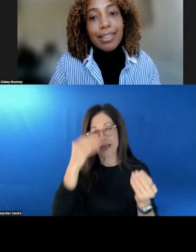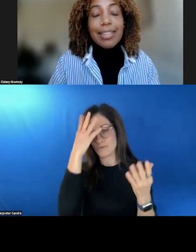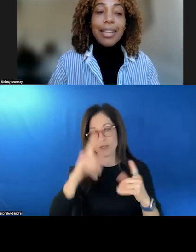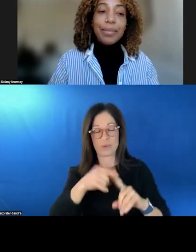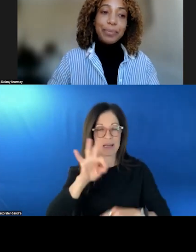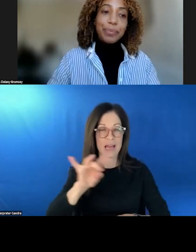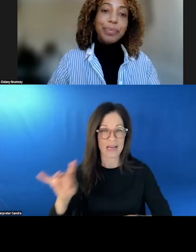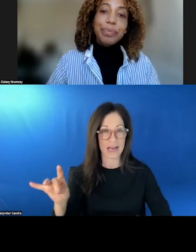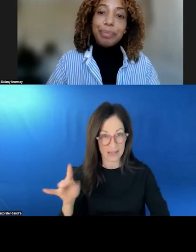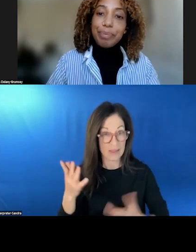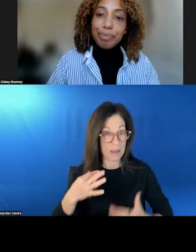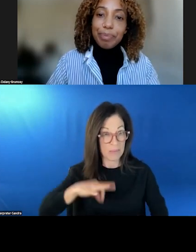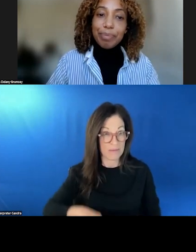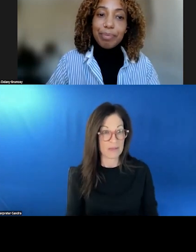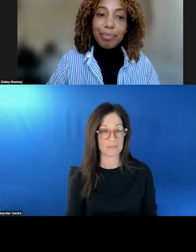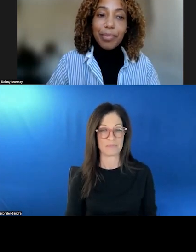slide.